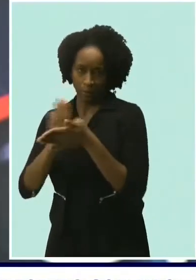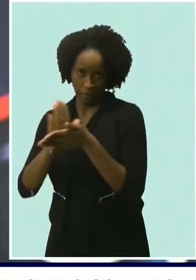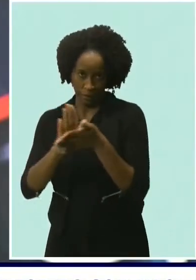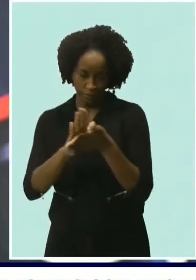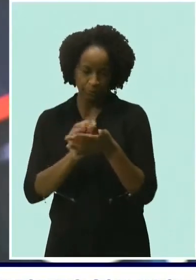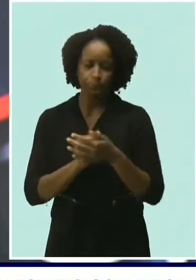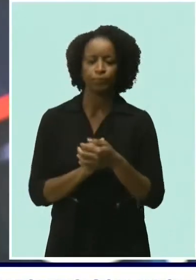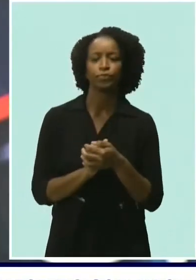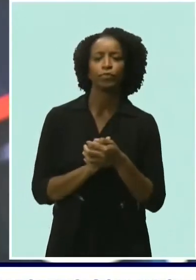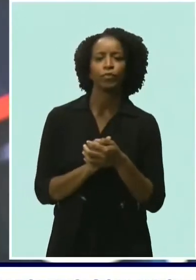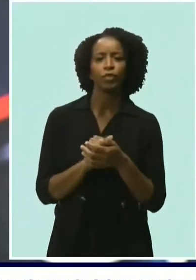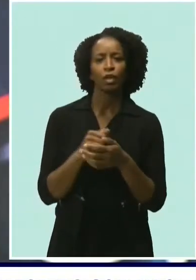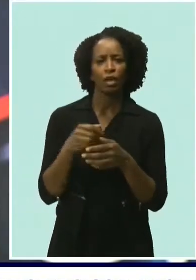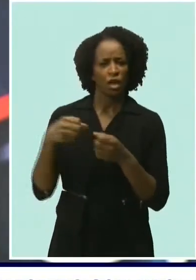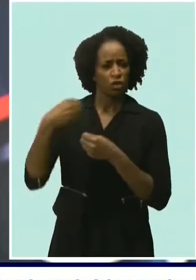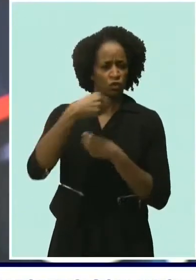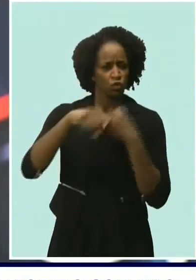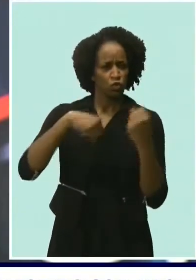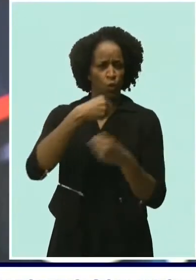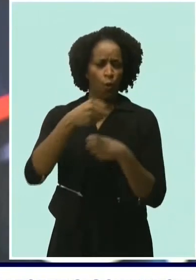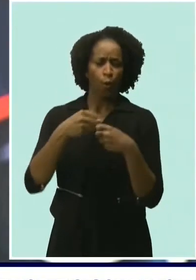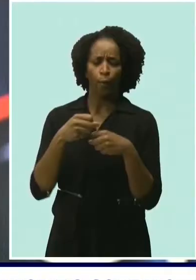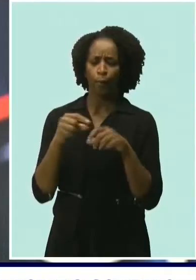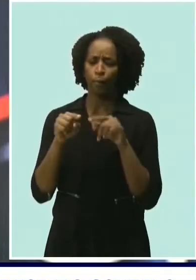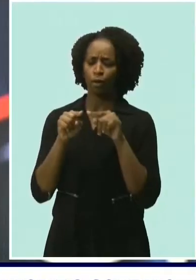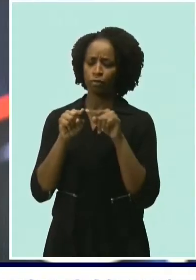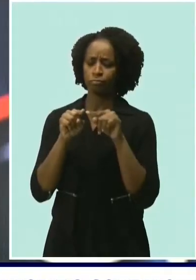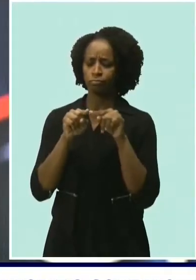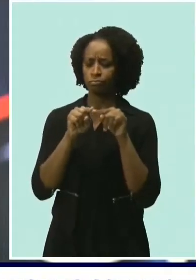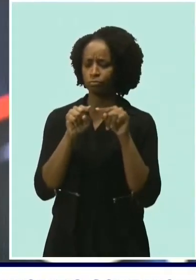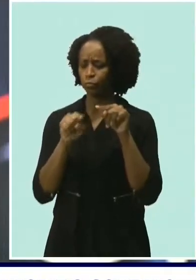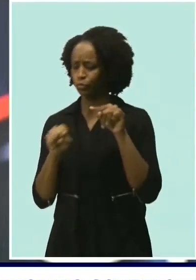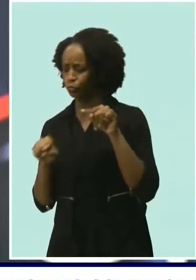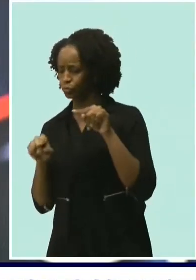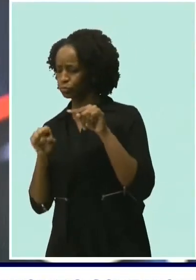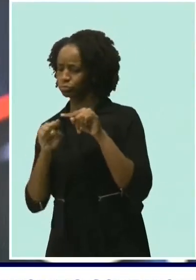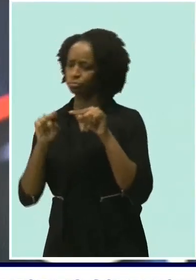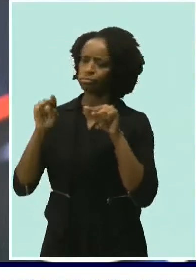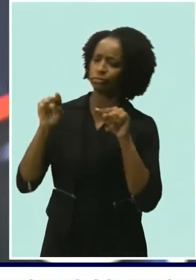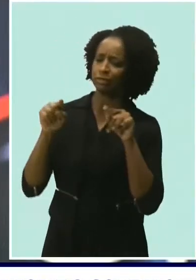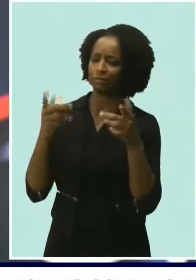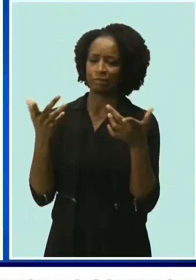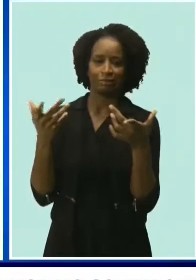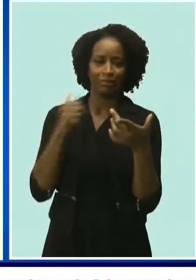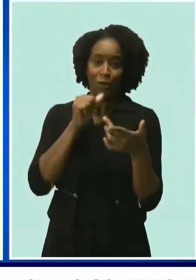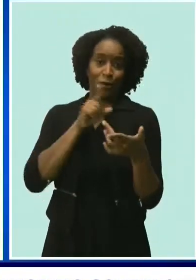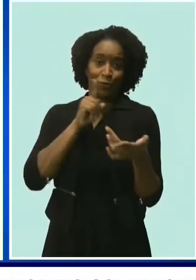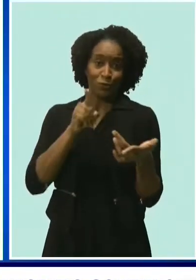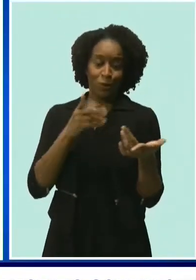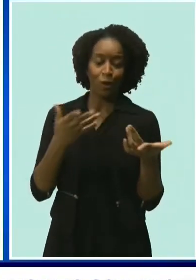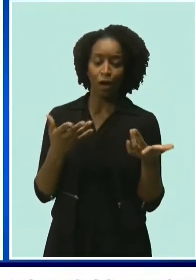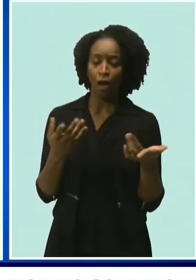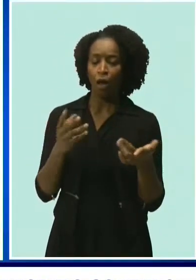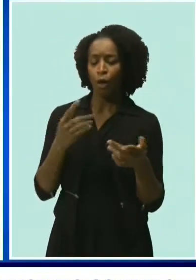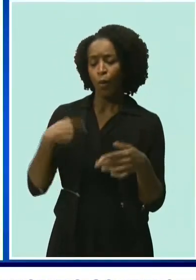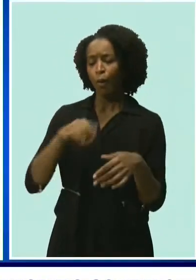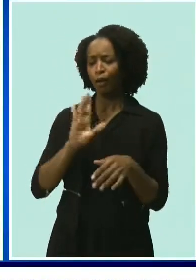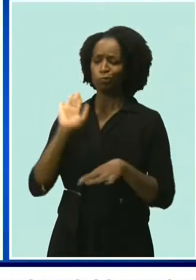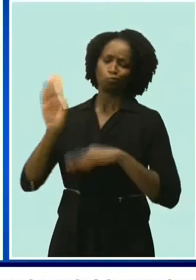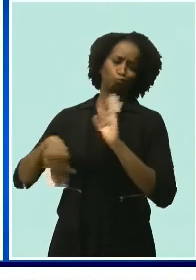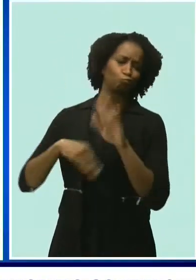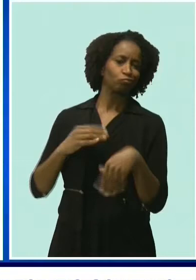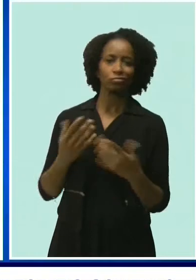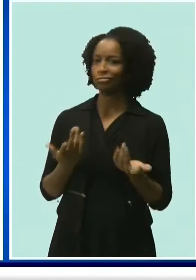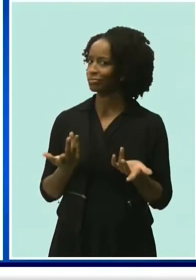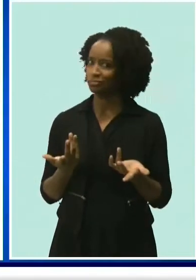to fluctuate, Mr. Abrams is warning Barbadians against complacency. Although the system appears